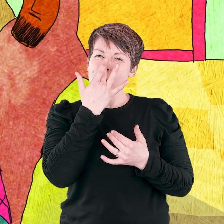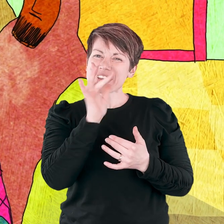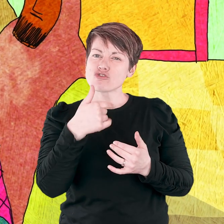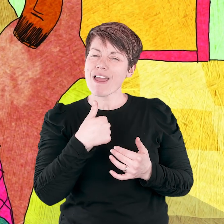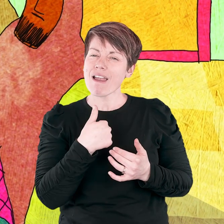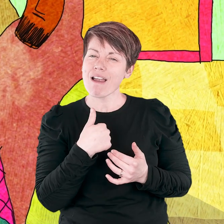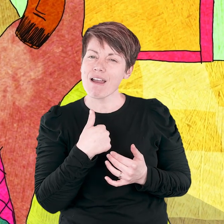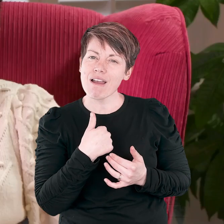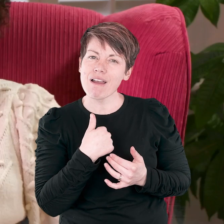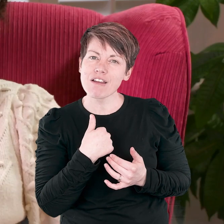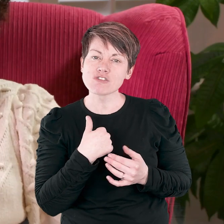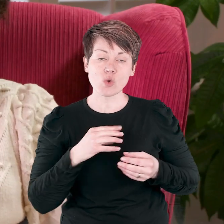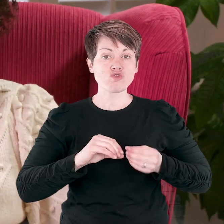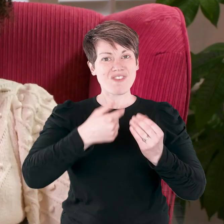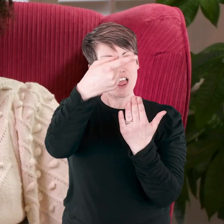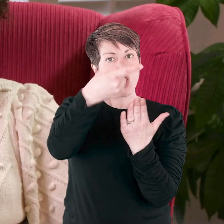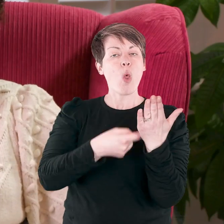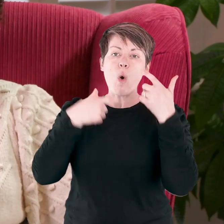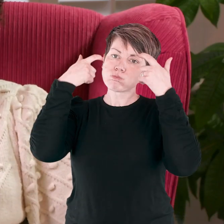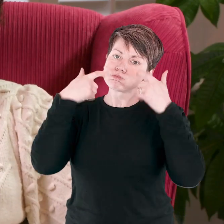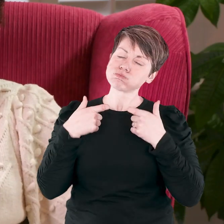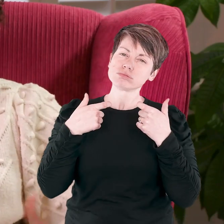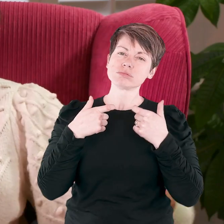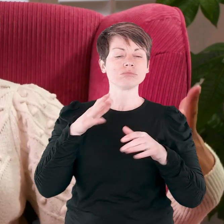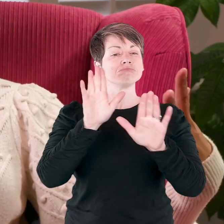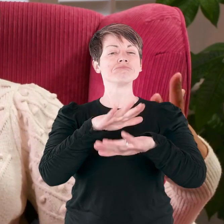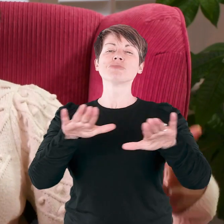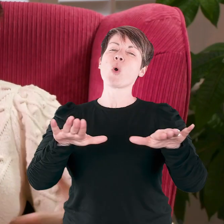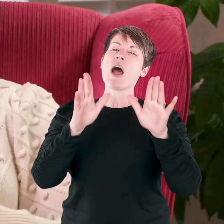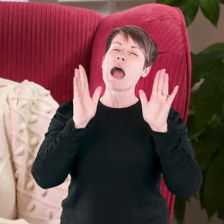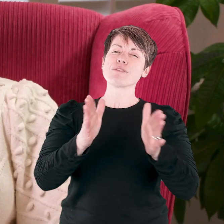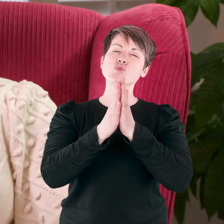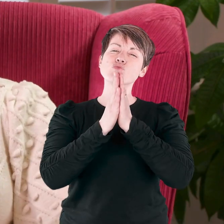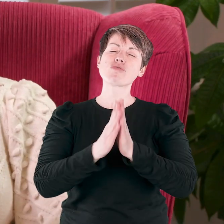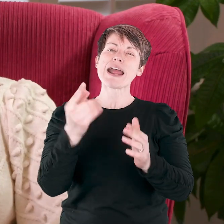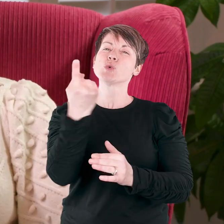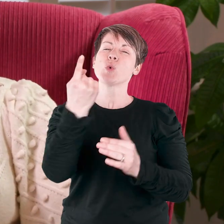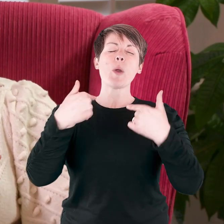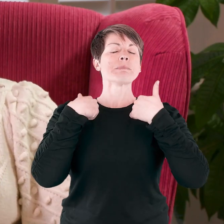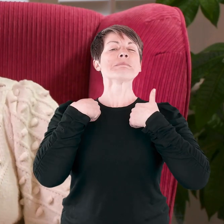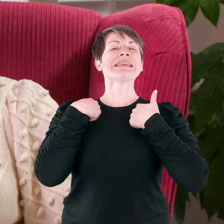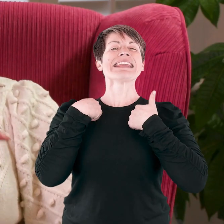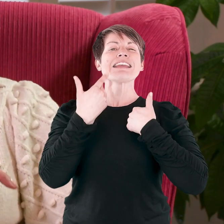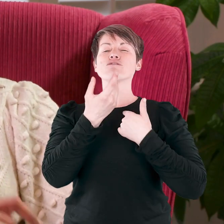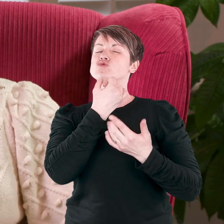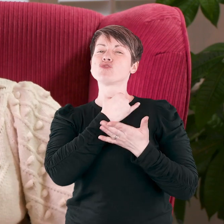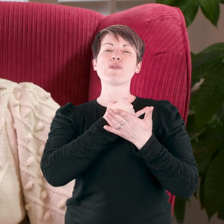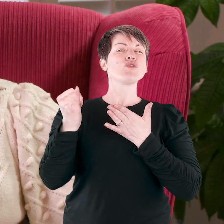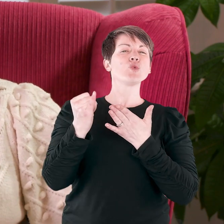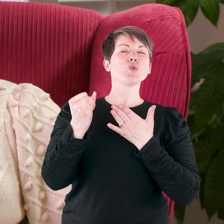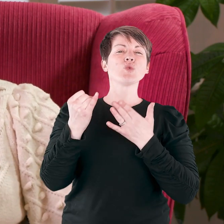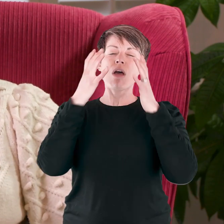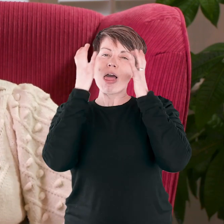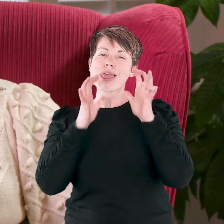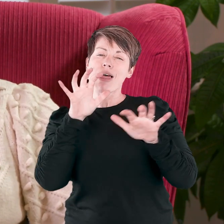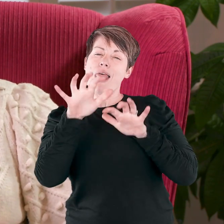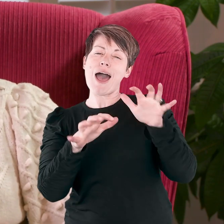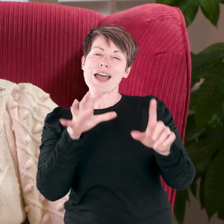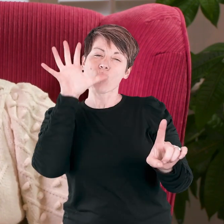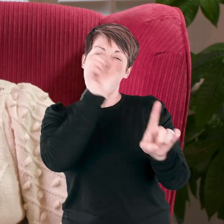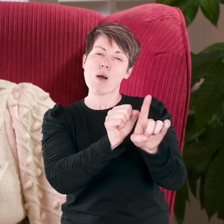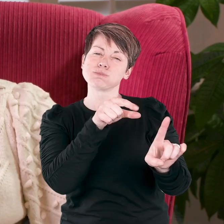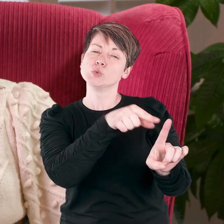were tricking him. So he made it into a law. Everyone must pray only to me. If you don't, the lions will have you